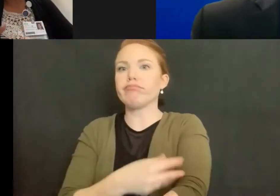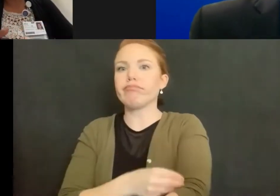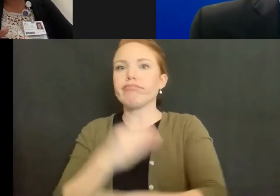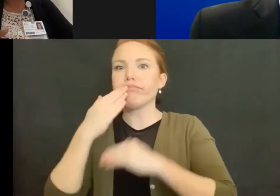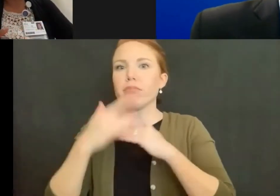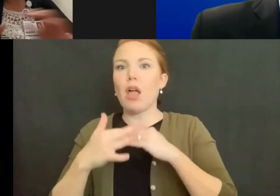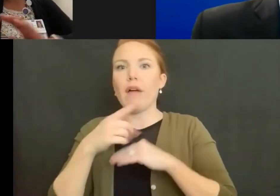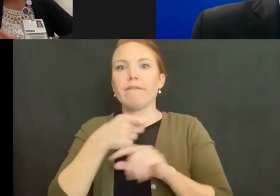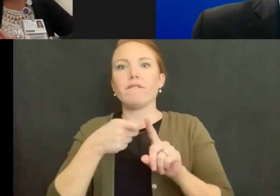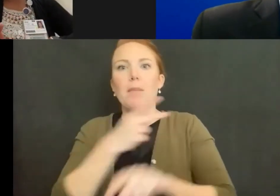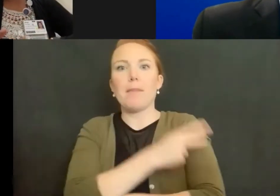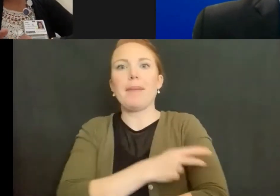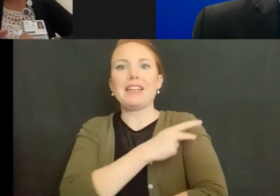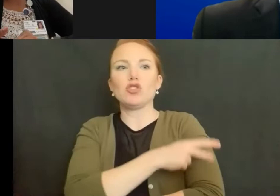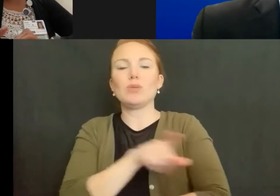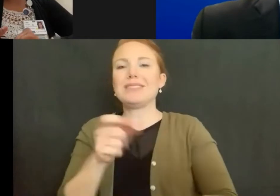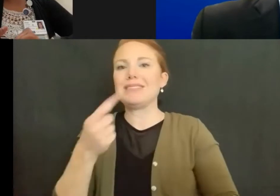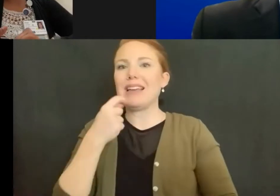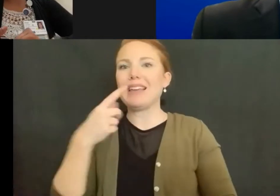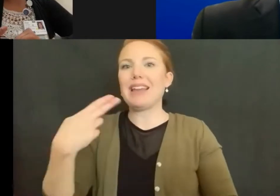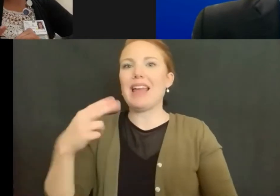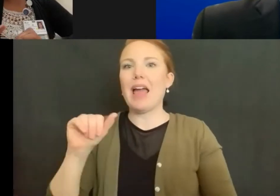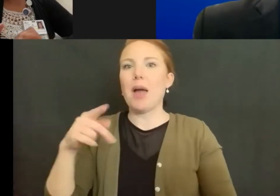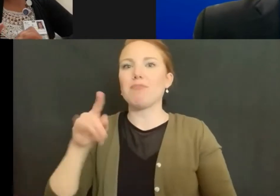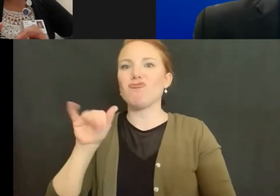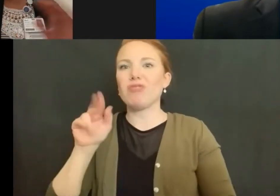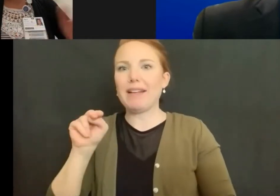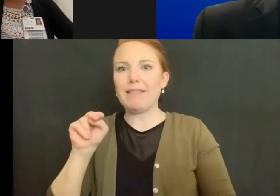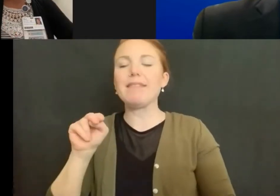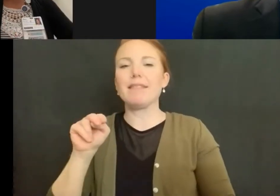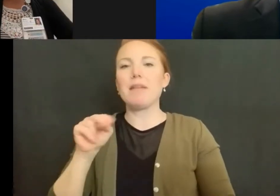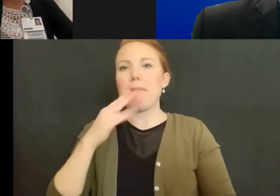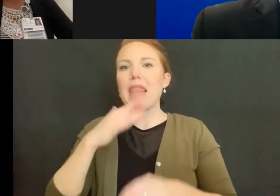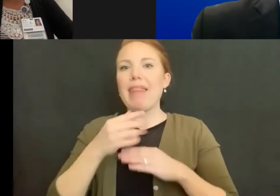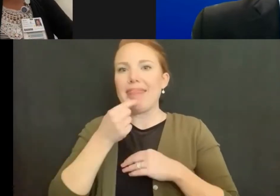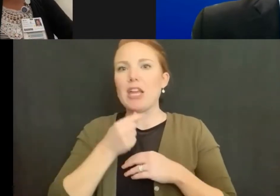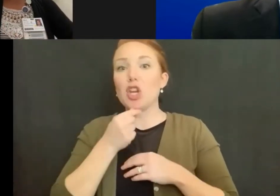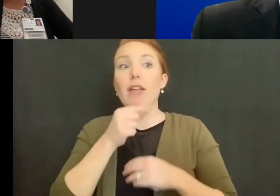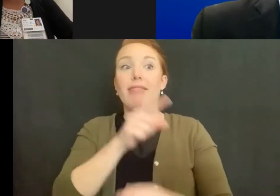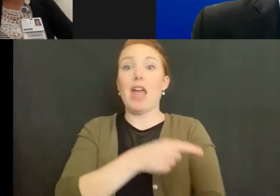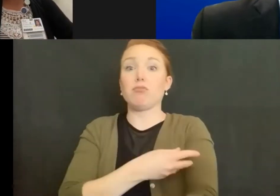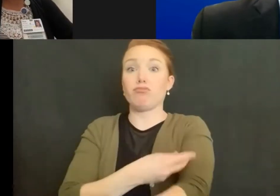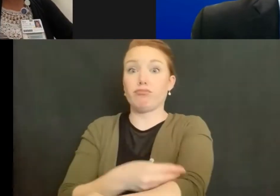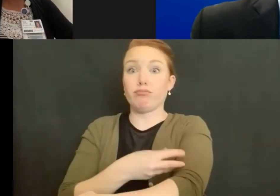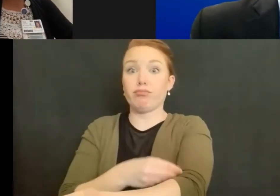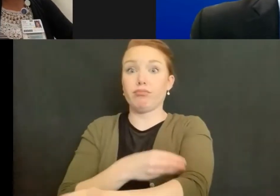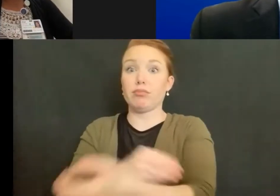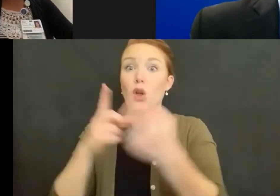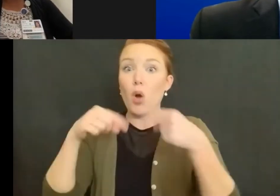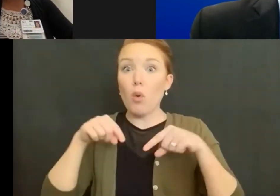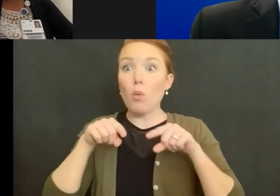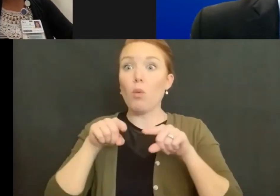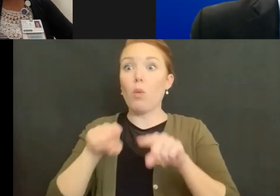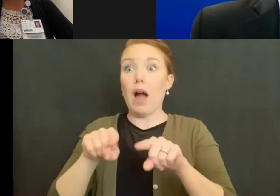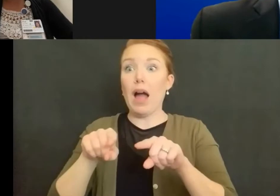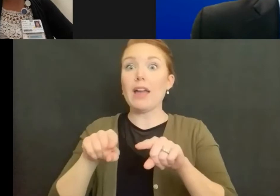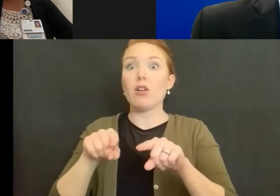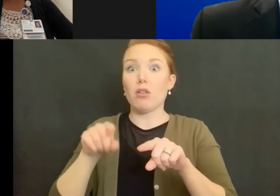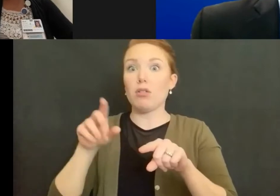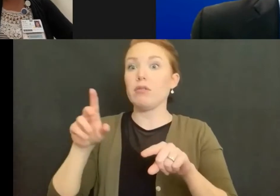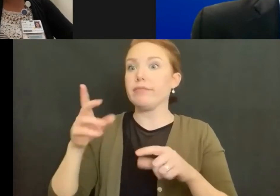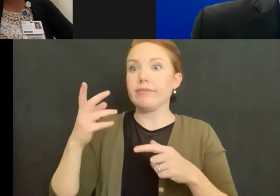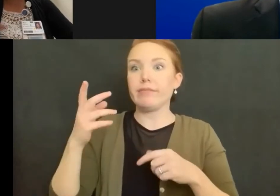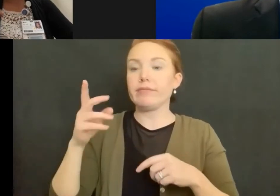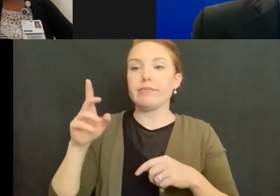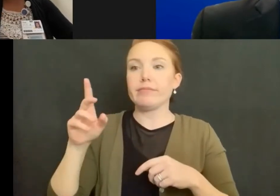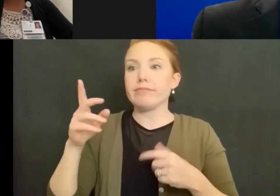is on a heparin, and they drew the blood while the heparin drip is going on, like when